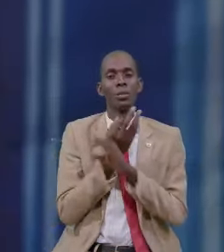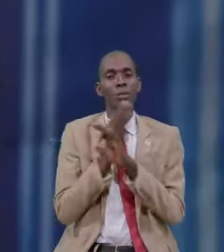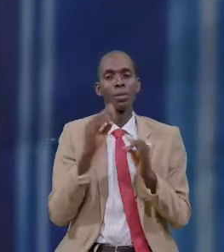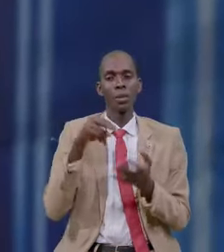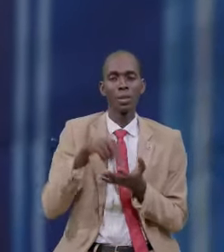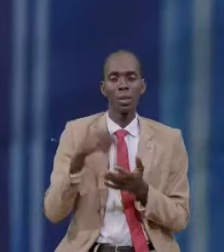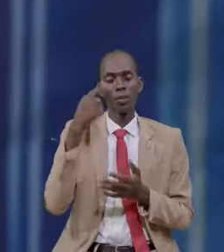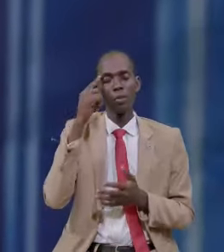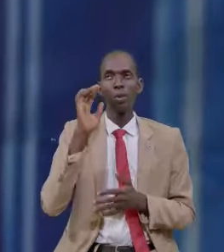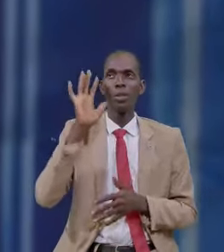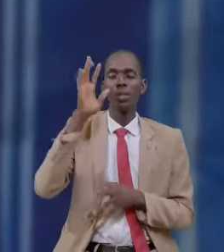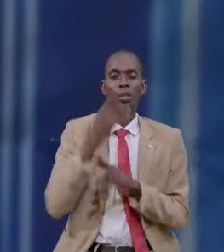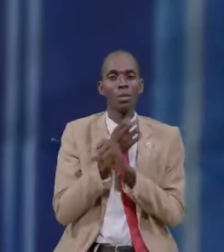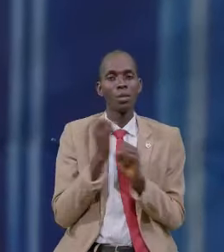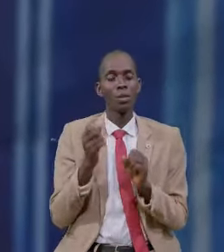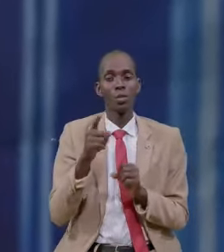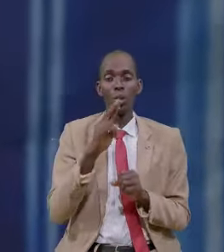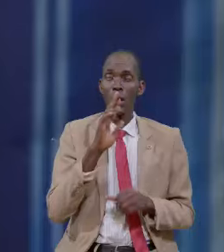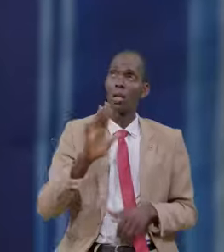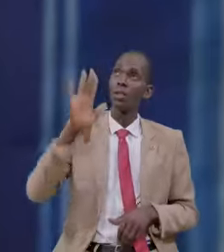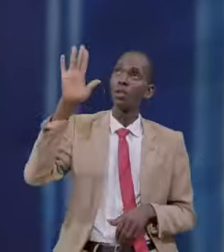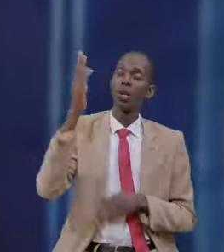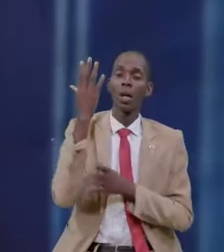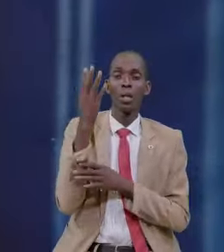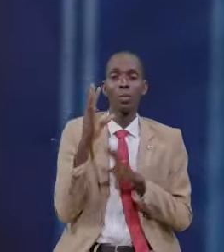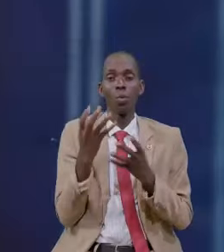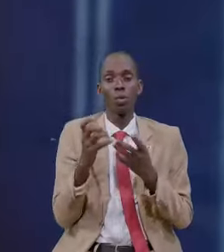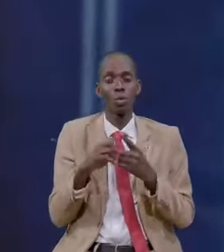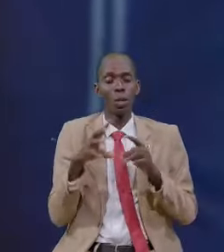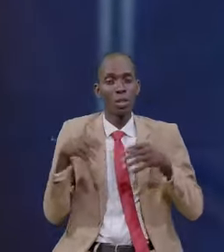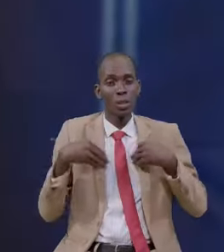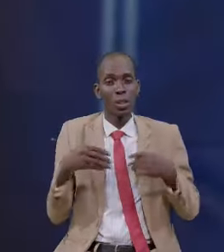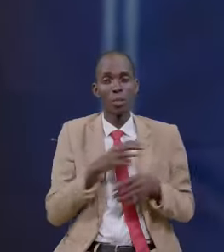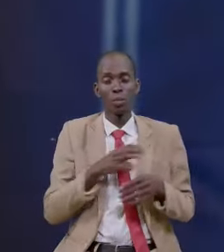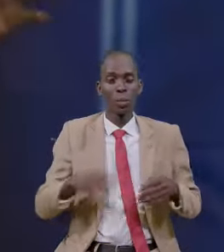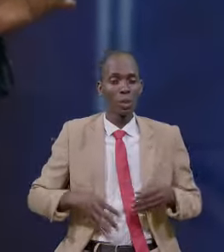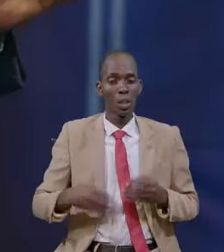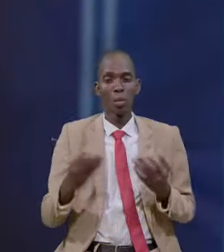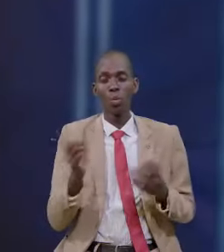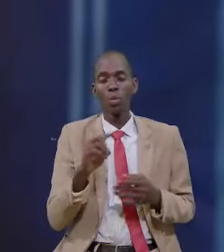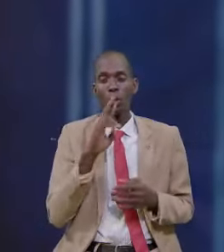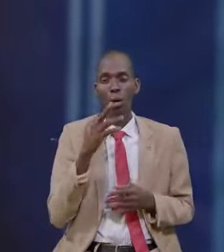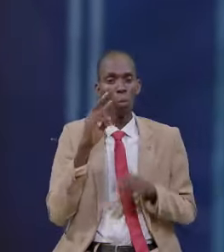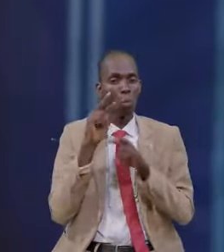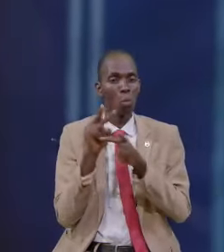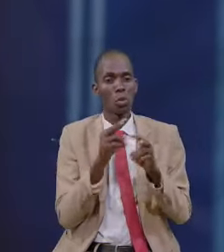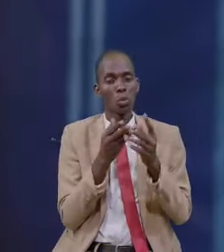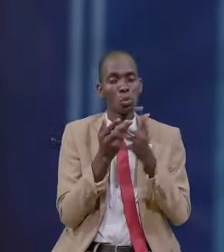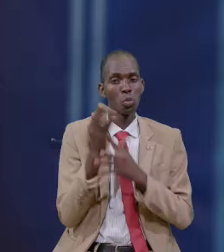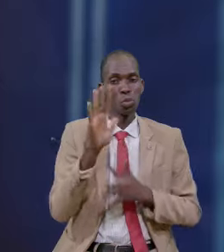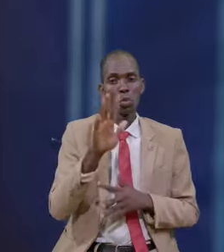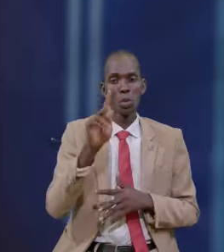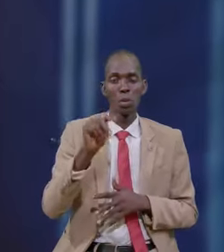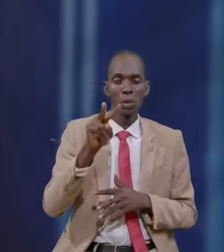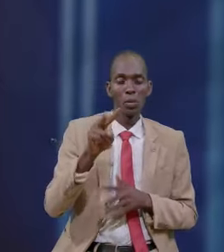raising up your hand anywhere at the Alpha location, here online, on the radio, on the television. You're raising up